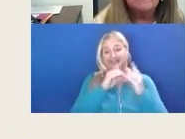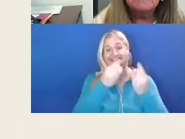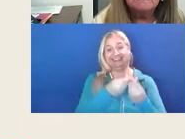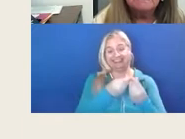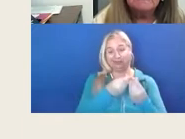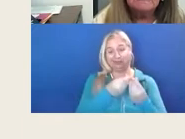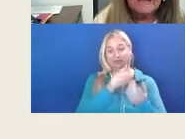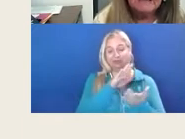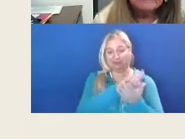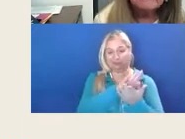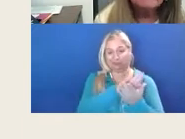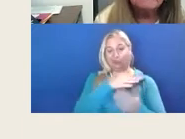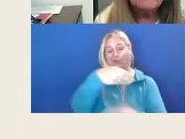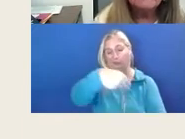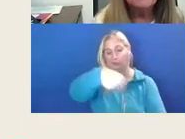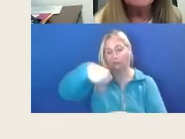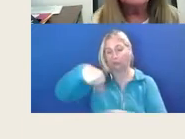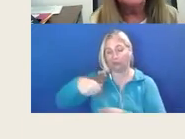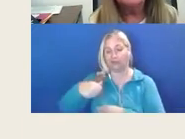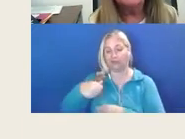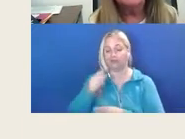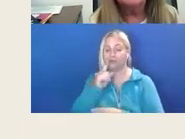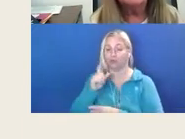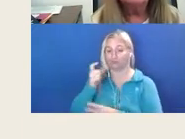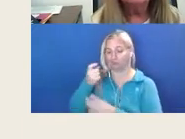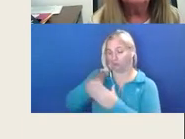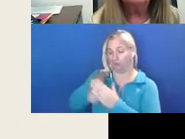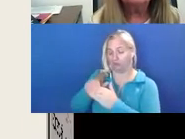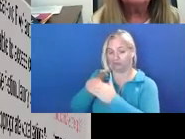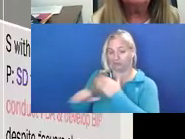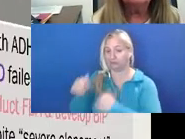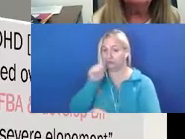school and the transportation costs were awarded.